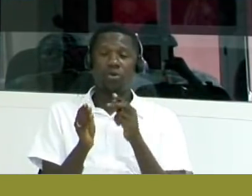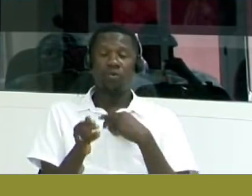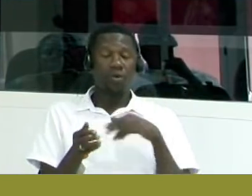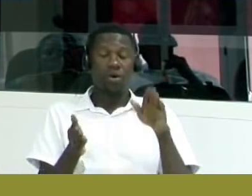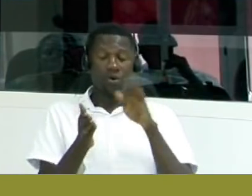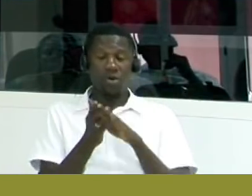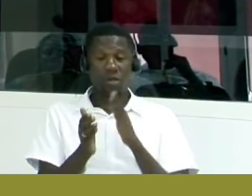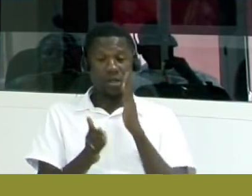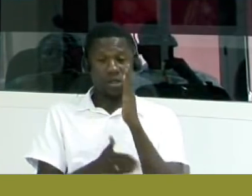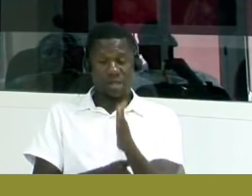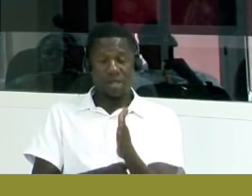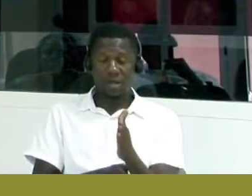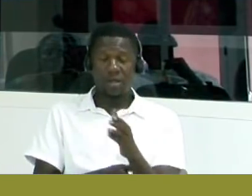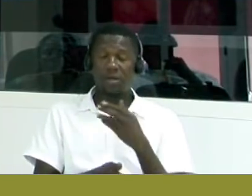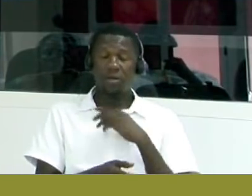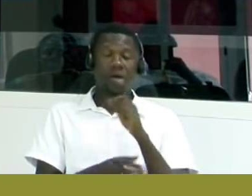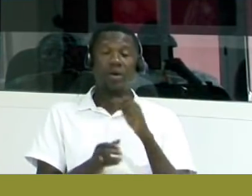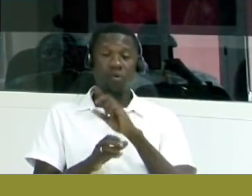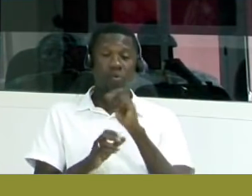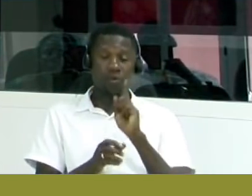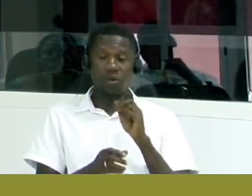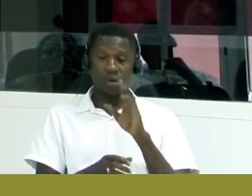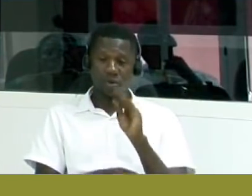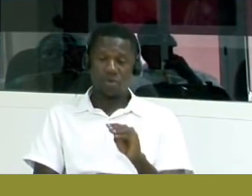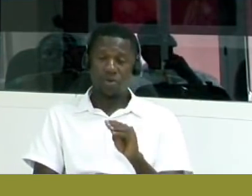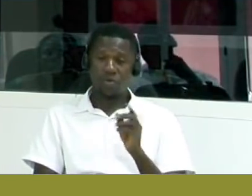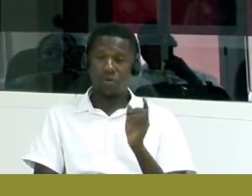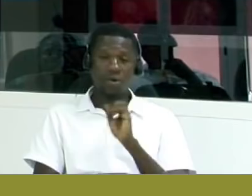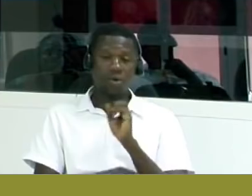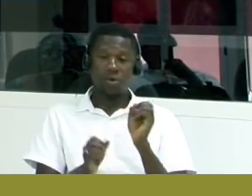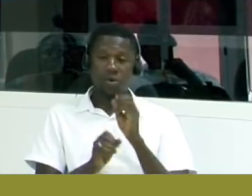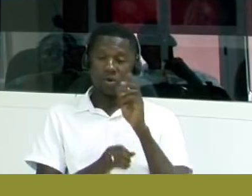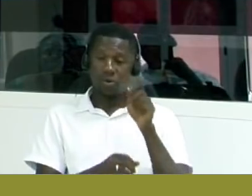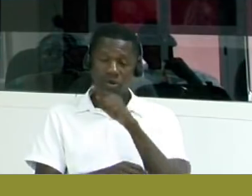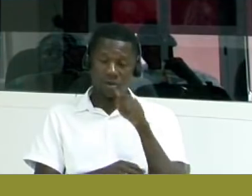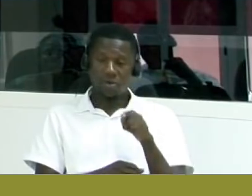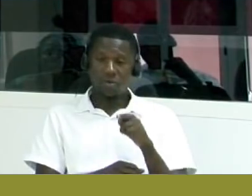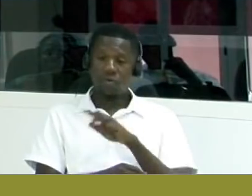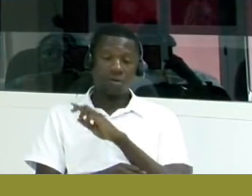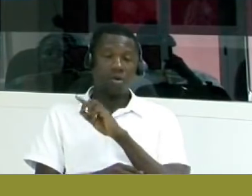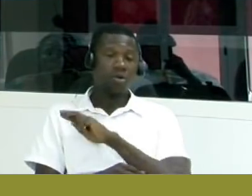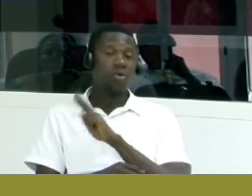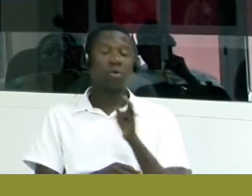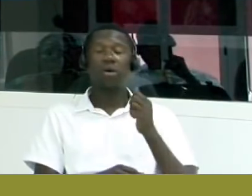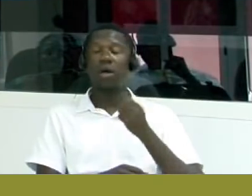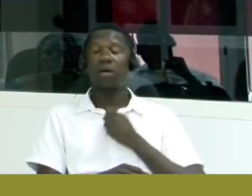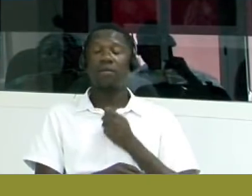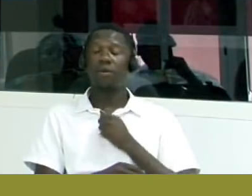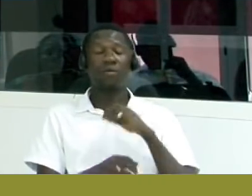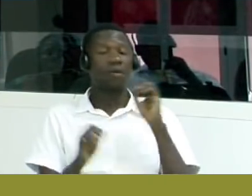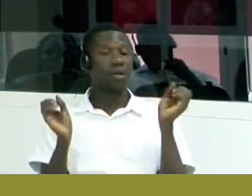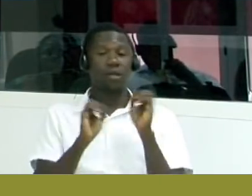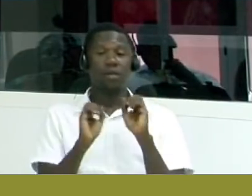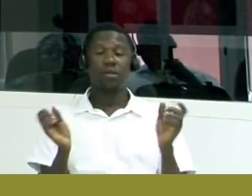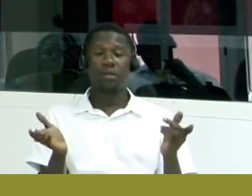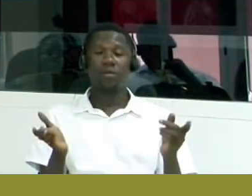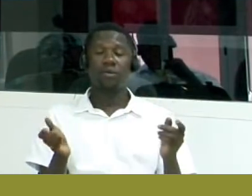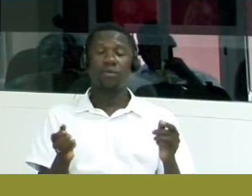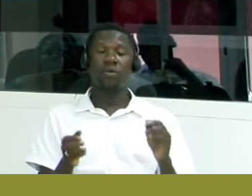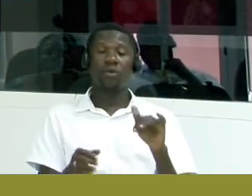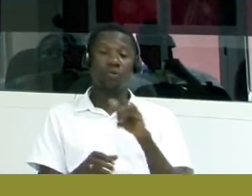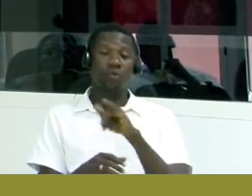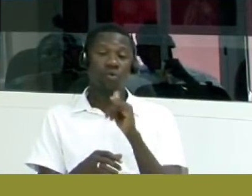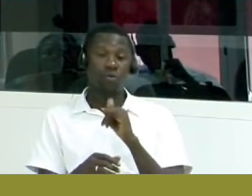as long as what we were doing was not wrong, we were not afraid of anything, which